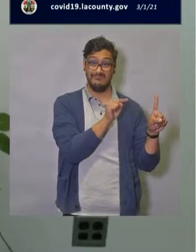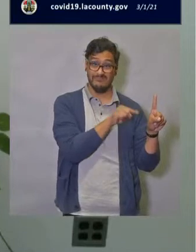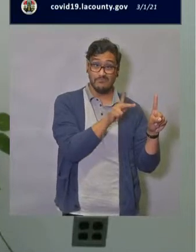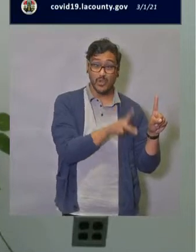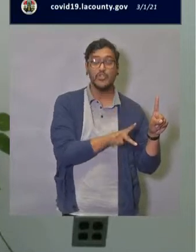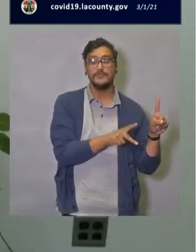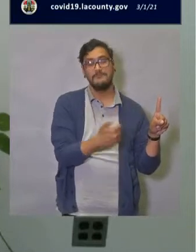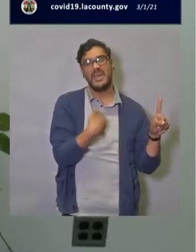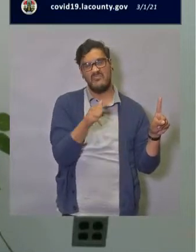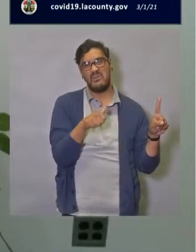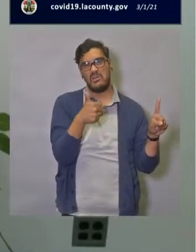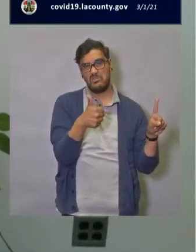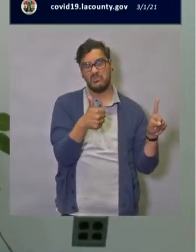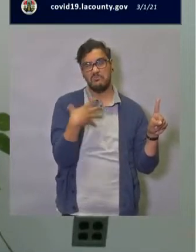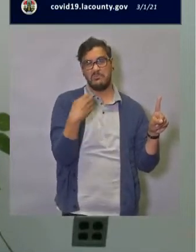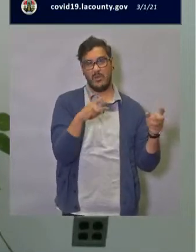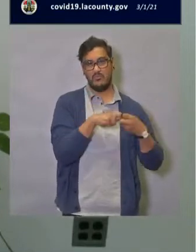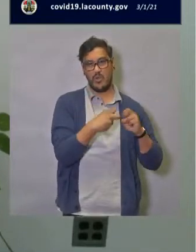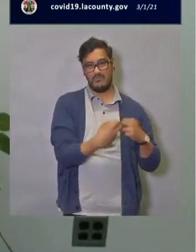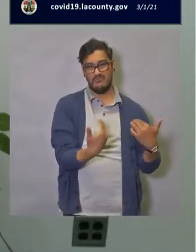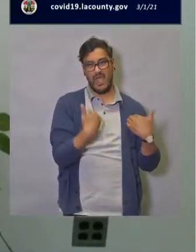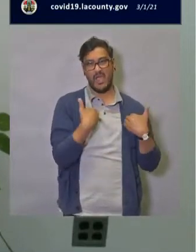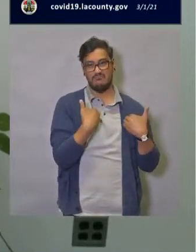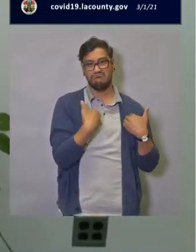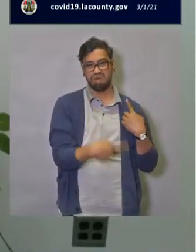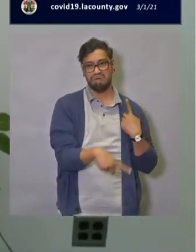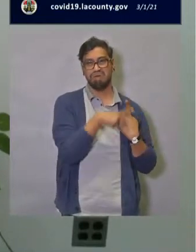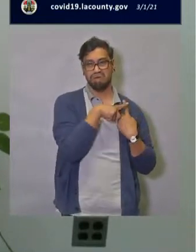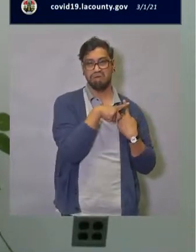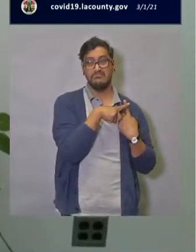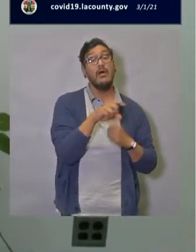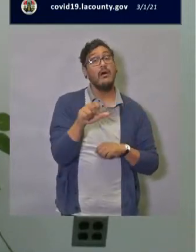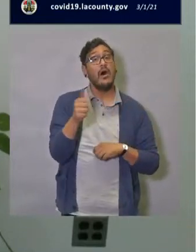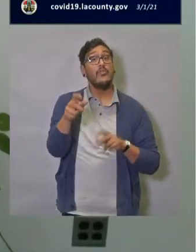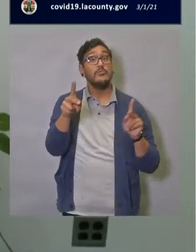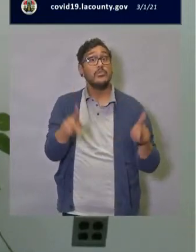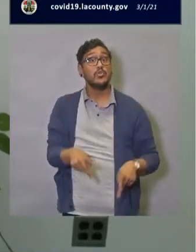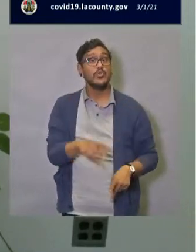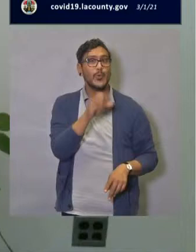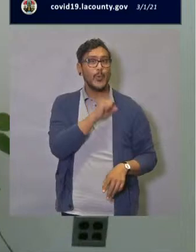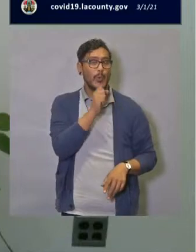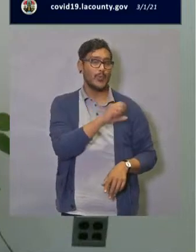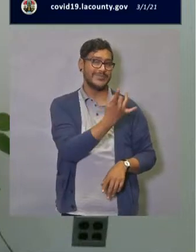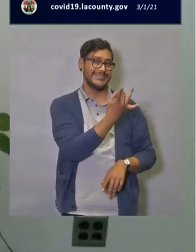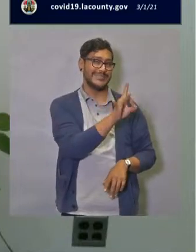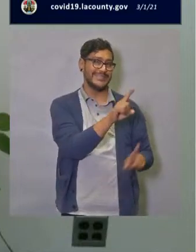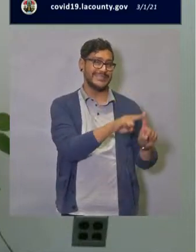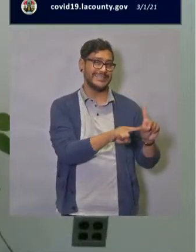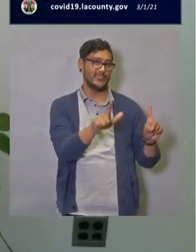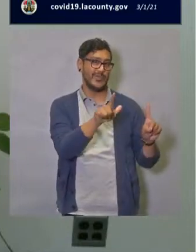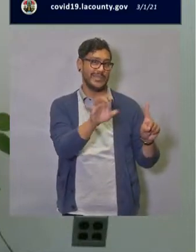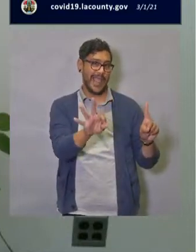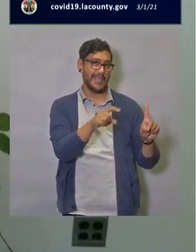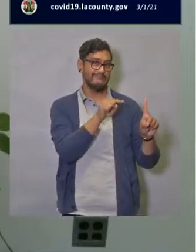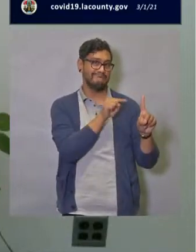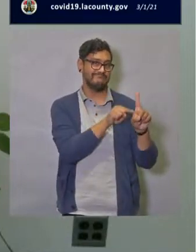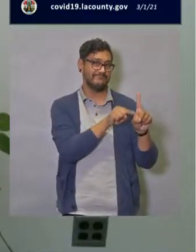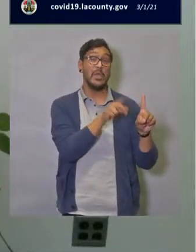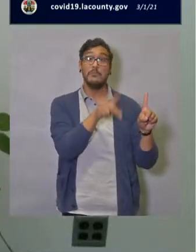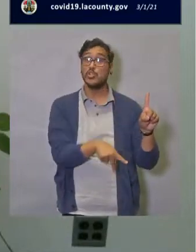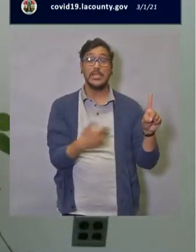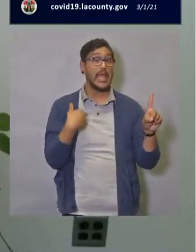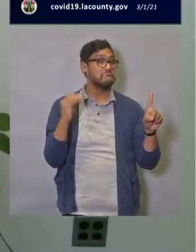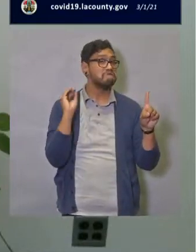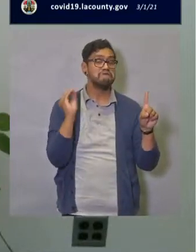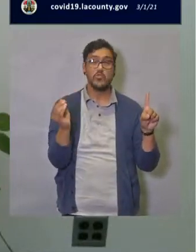also had underlying health conditions. And another person who died was between the ages of 18 and 29, and this person had no